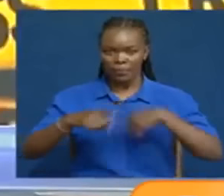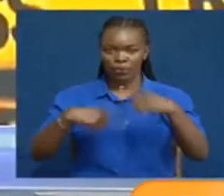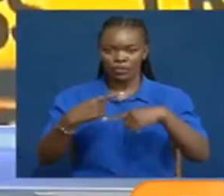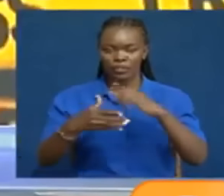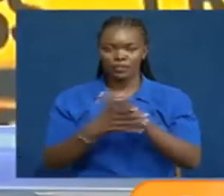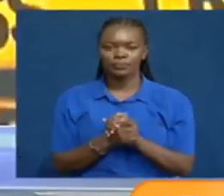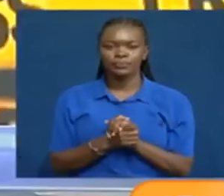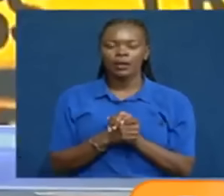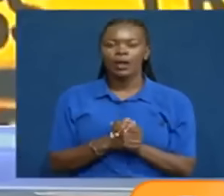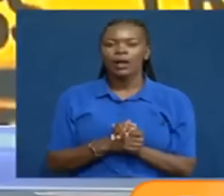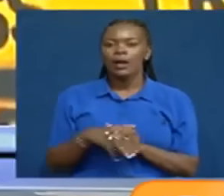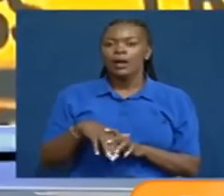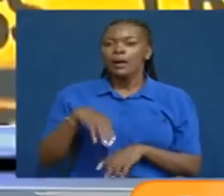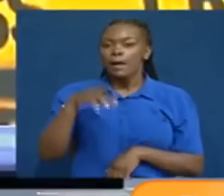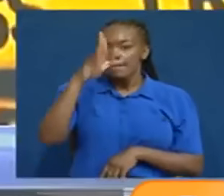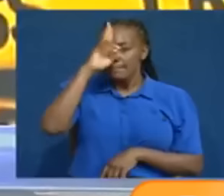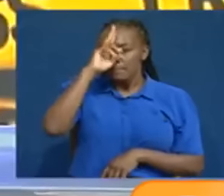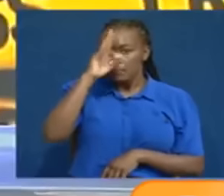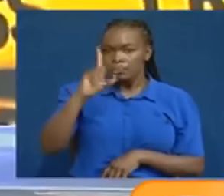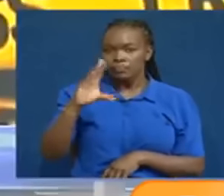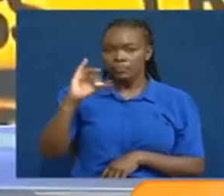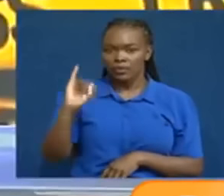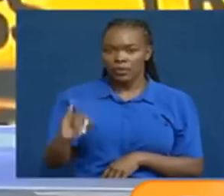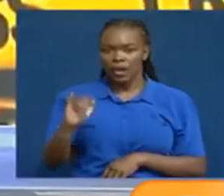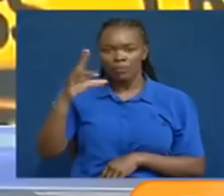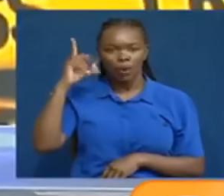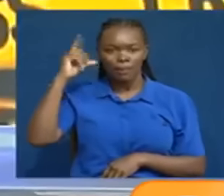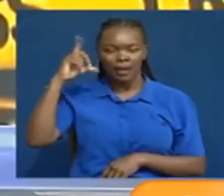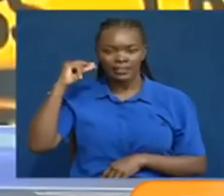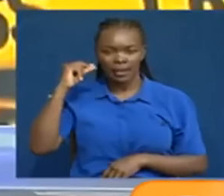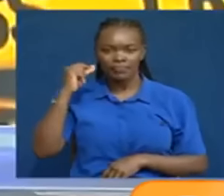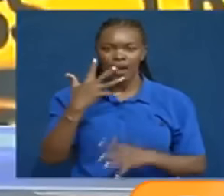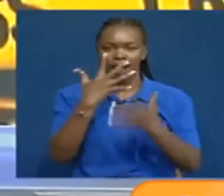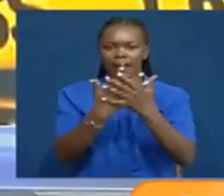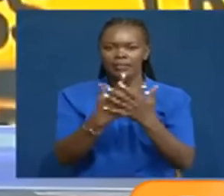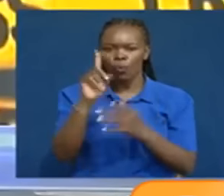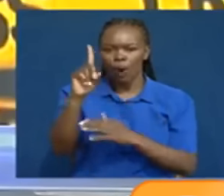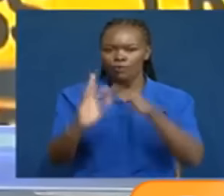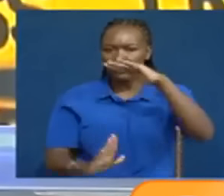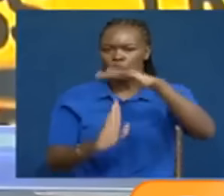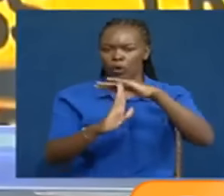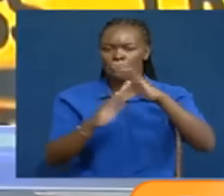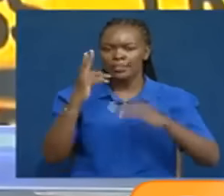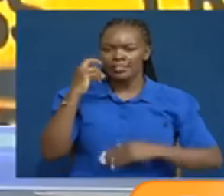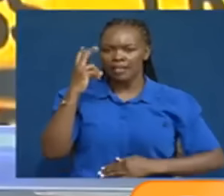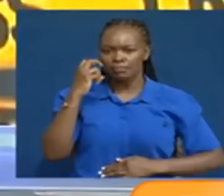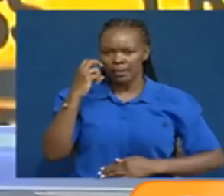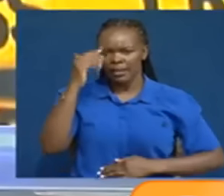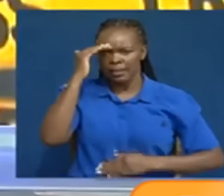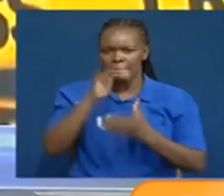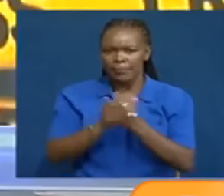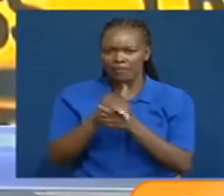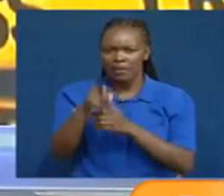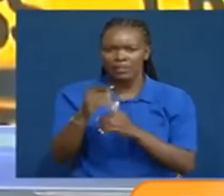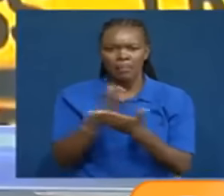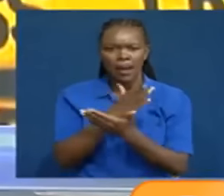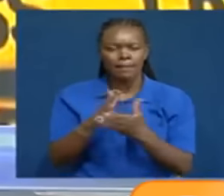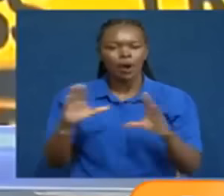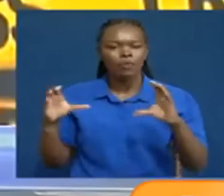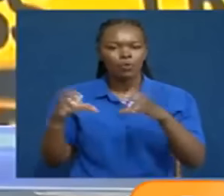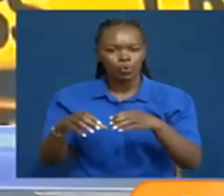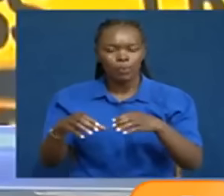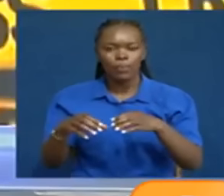Detectives in Mombasa are holding one of the prime suspects believed to be part of a group that abducted and sexually assaulted